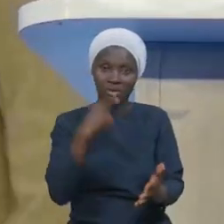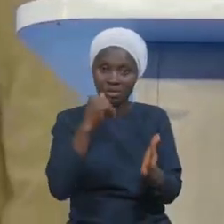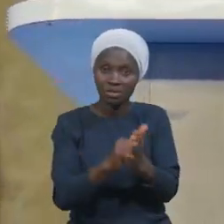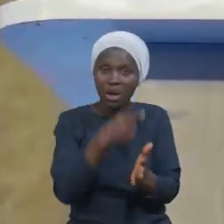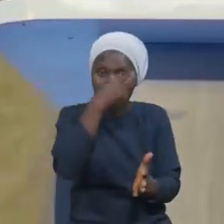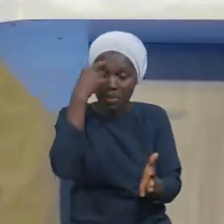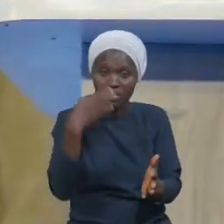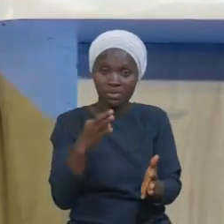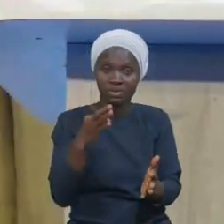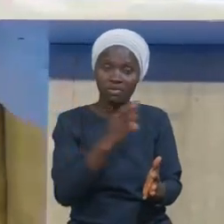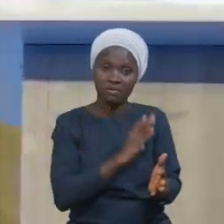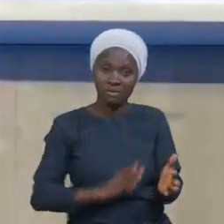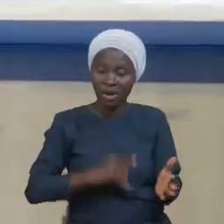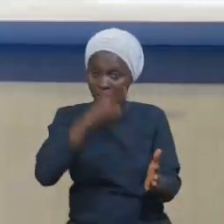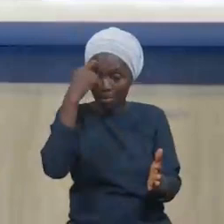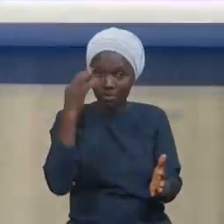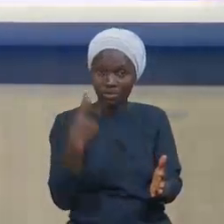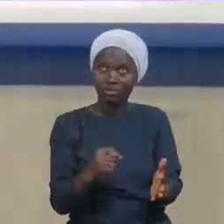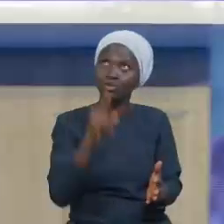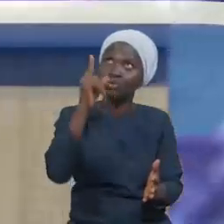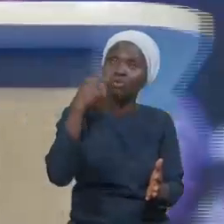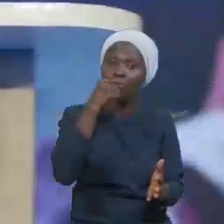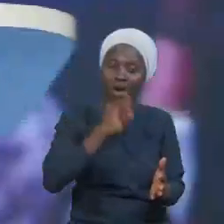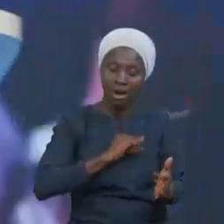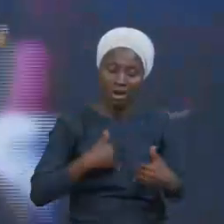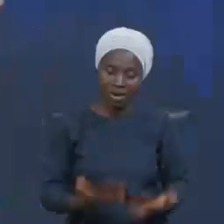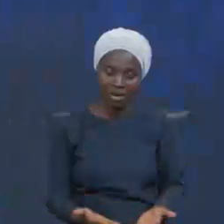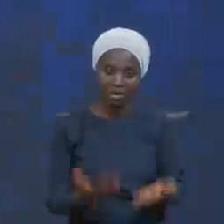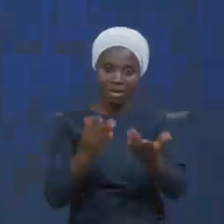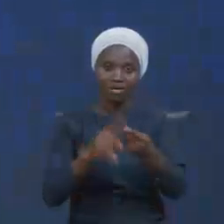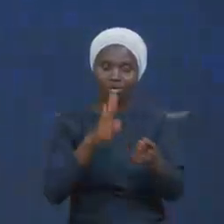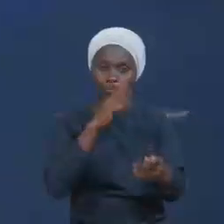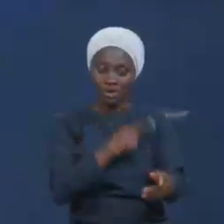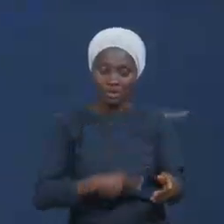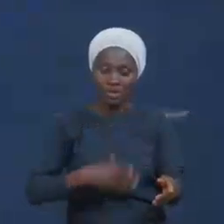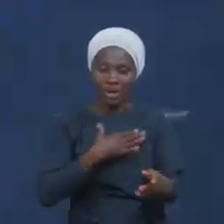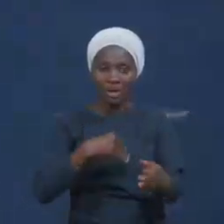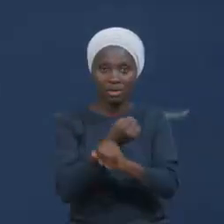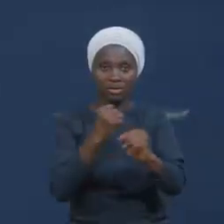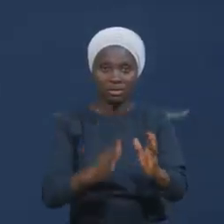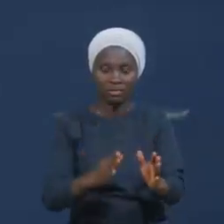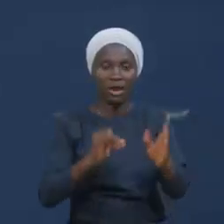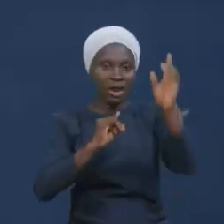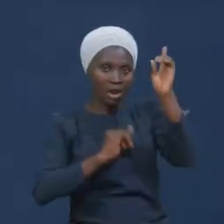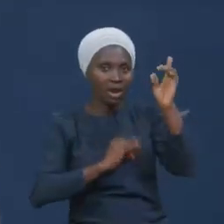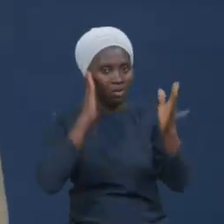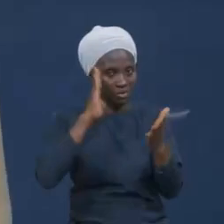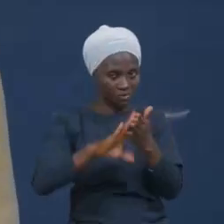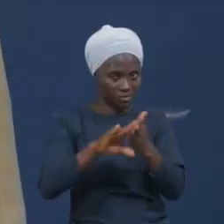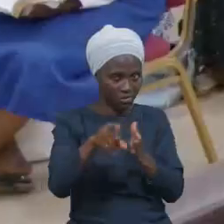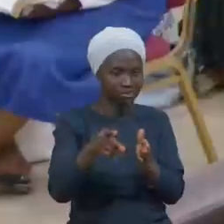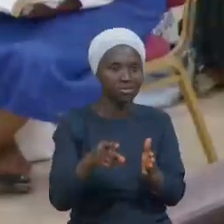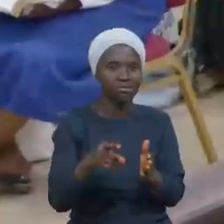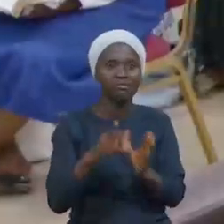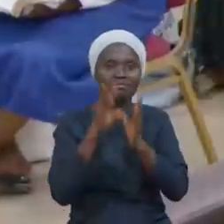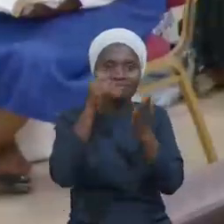the one I have exalted to be the Prince and the Savior, I'm going to forgive you. Say